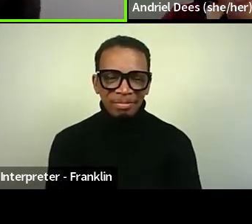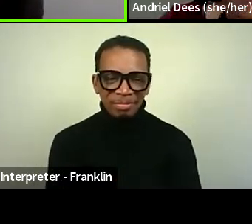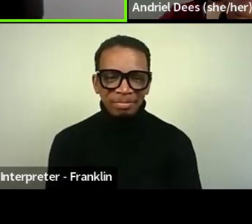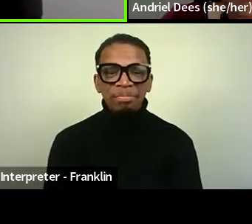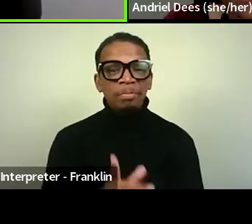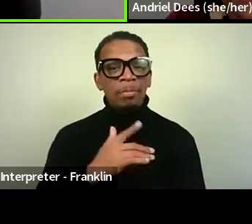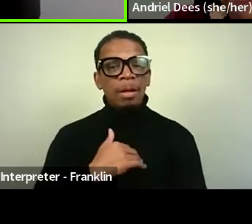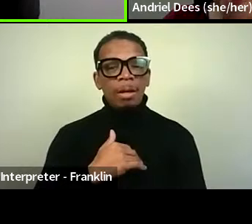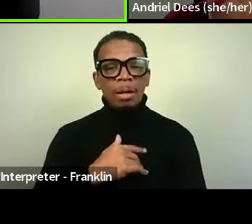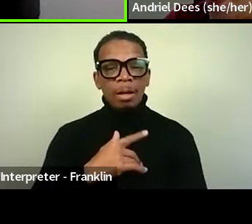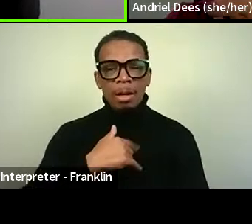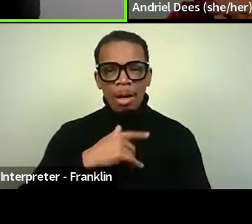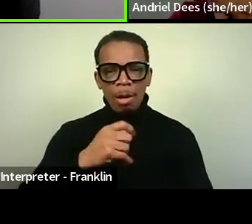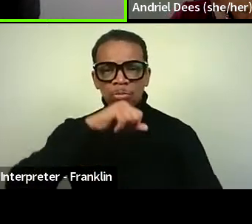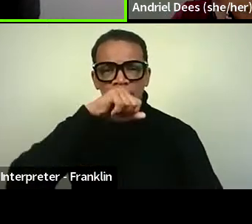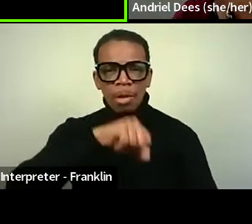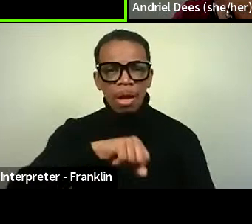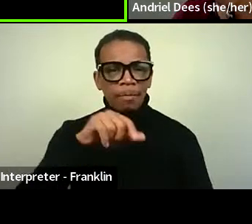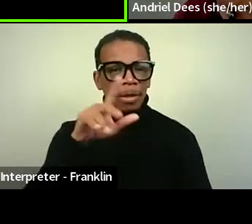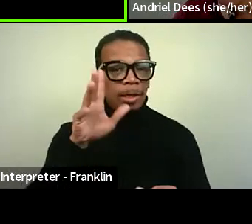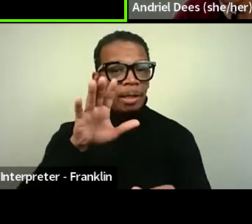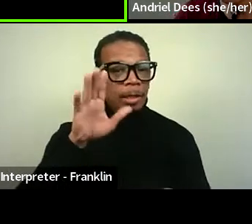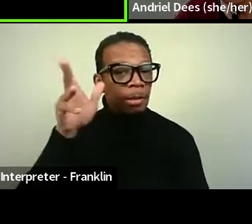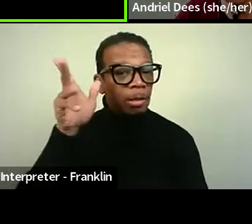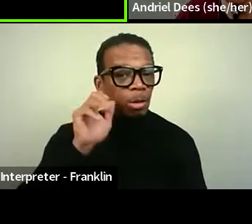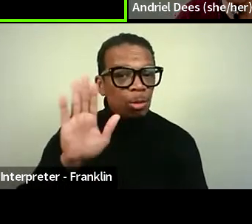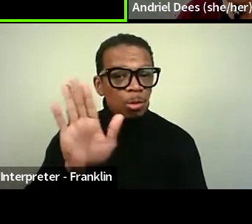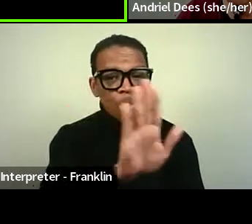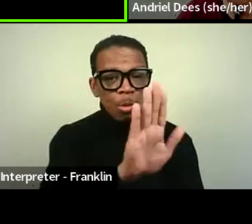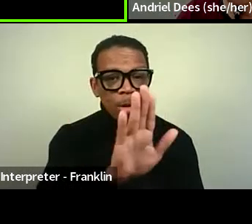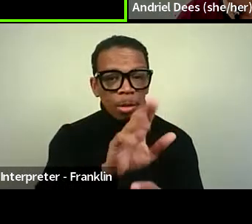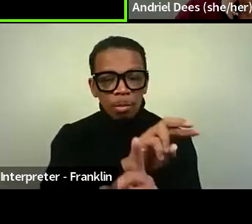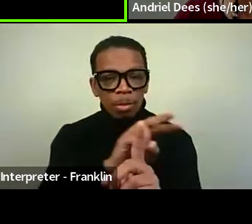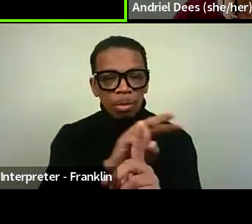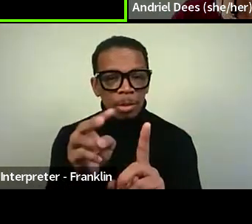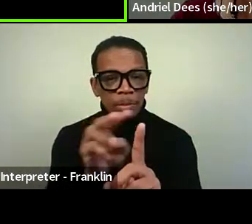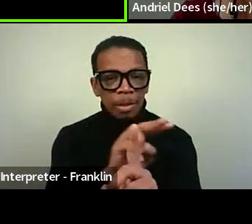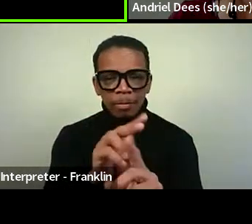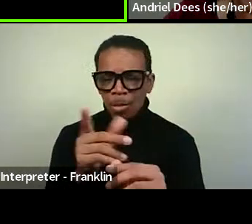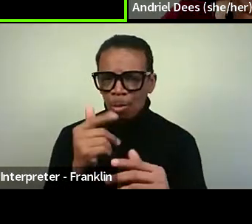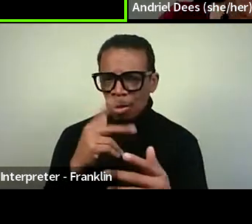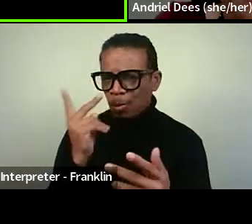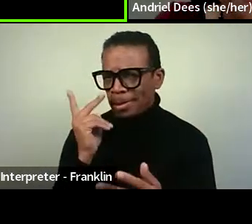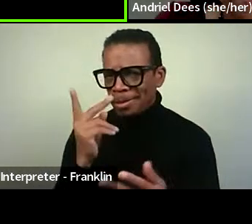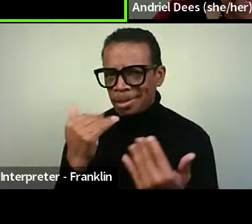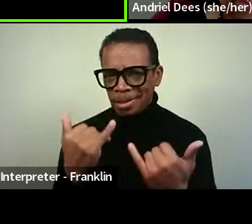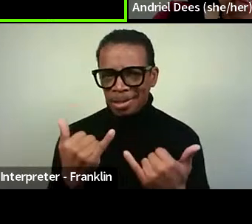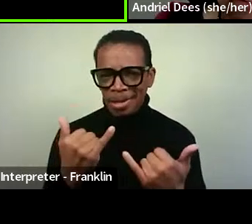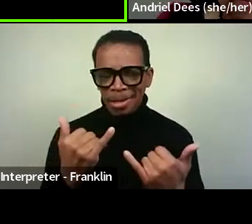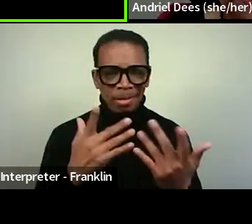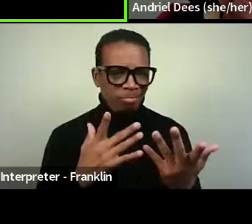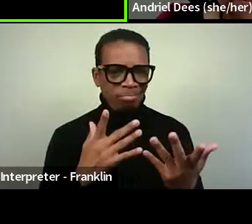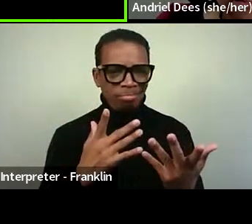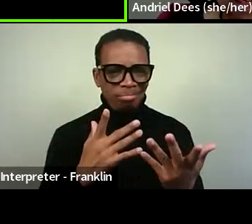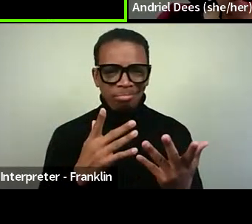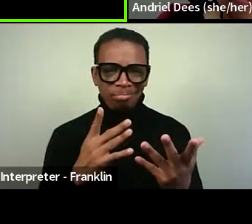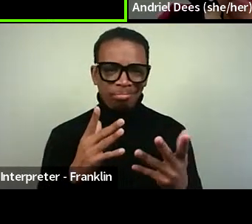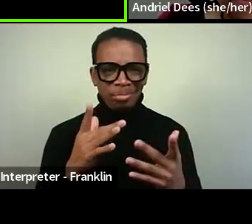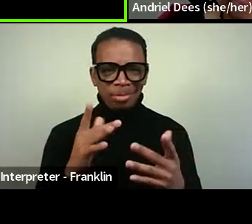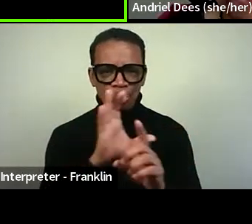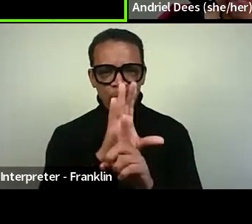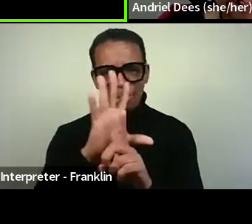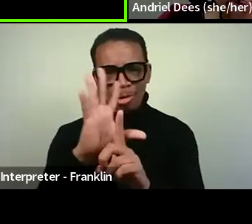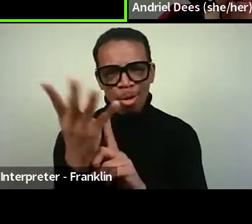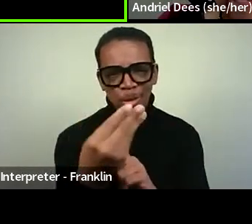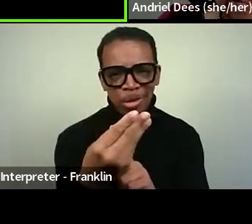love to hear your perspective around, what are we seeing in today's